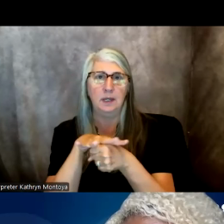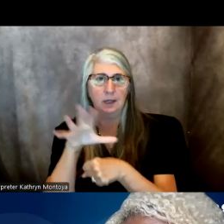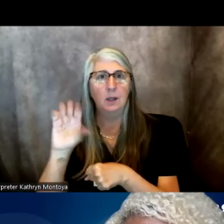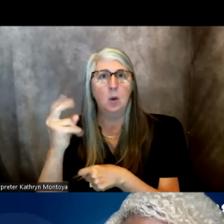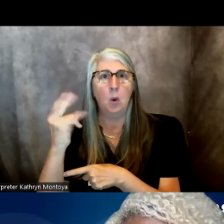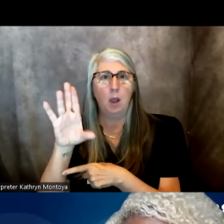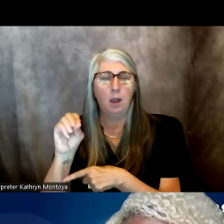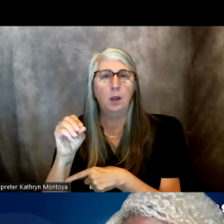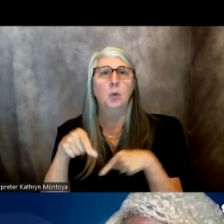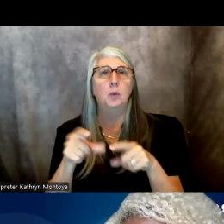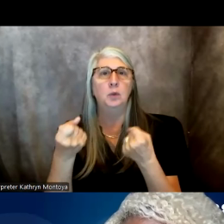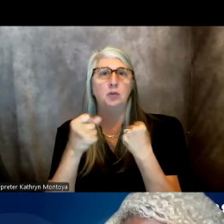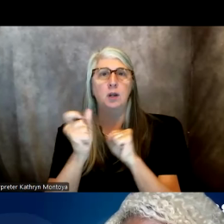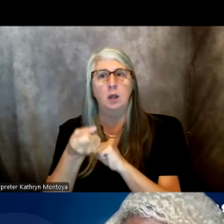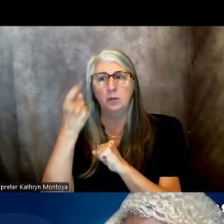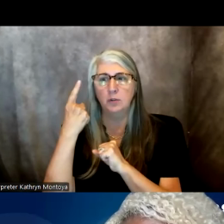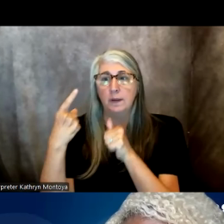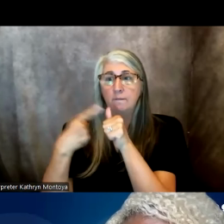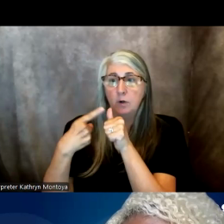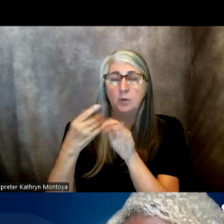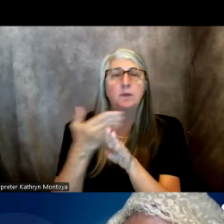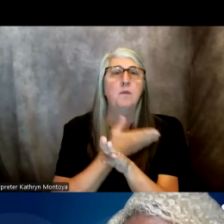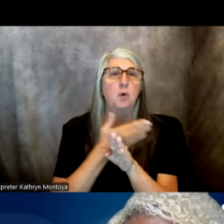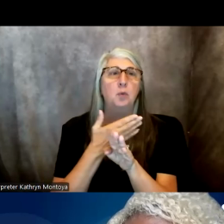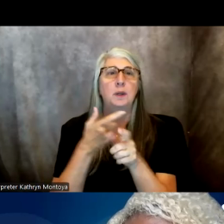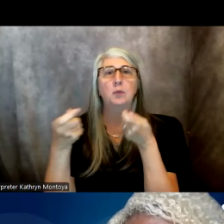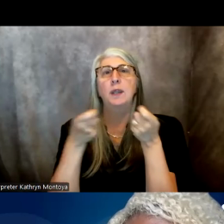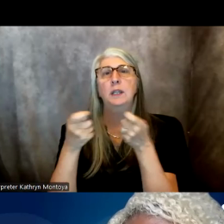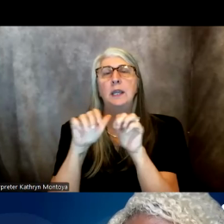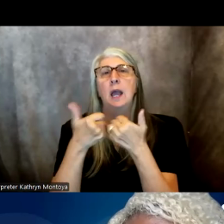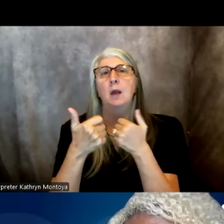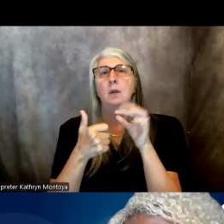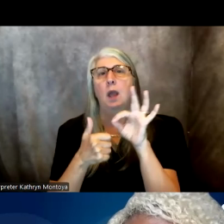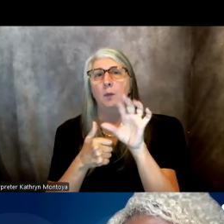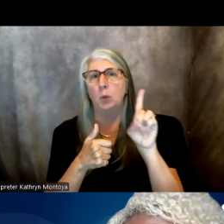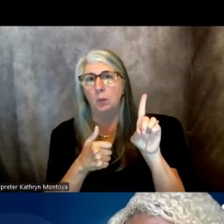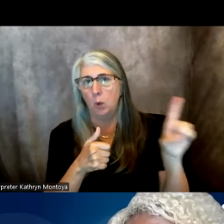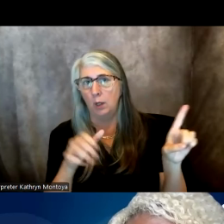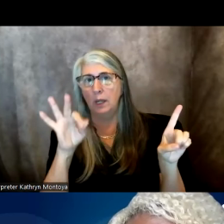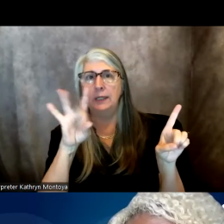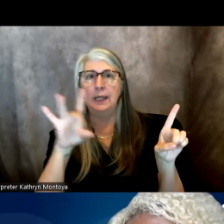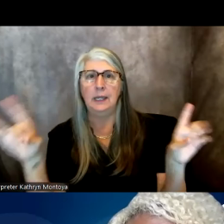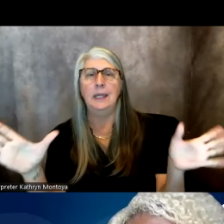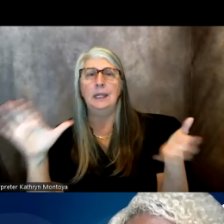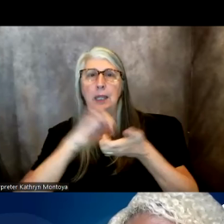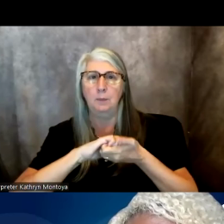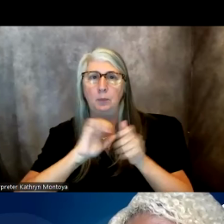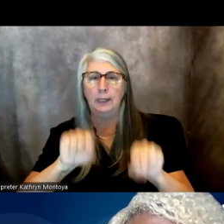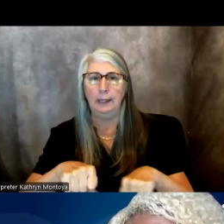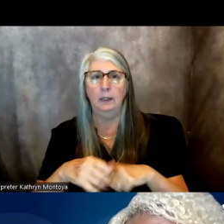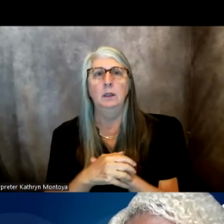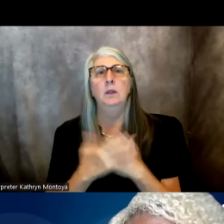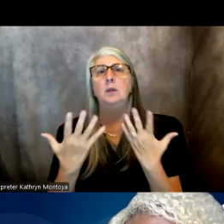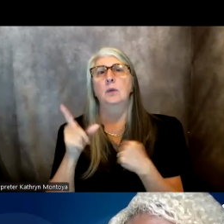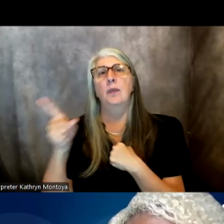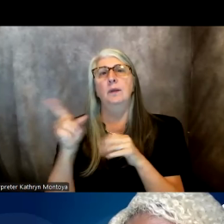understand first before regulating how 911 and 988 could collaborate. So this is